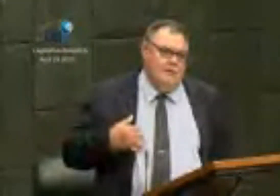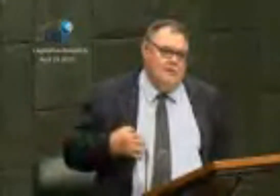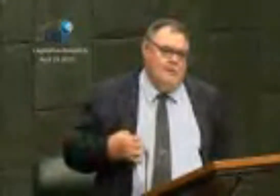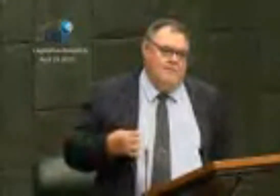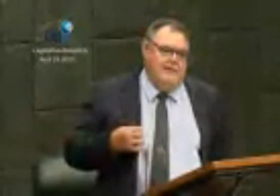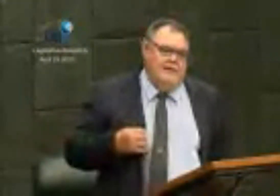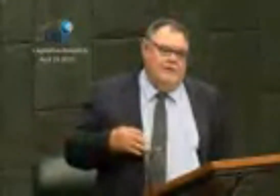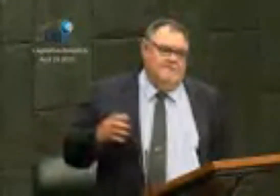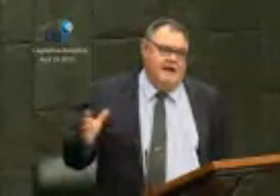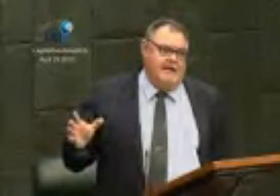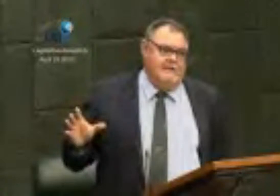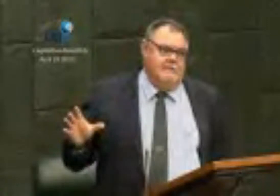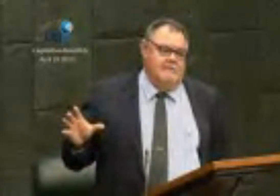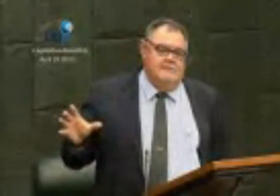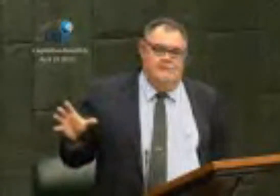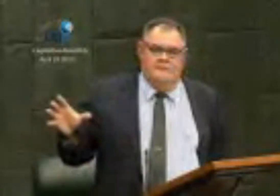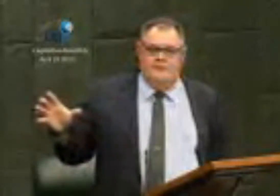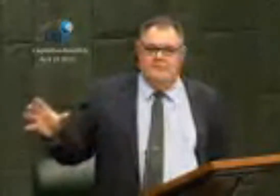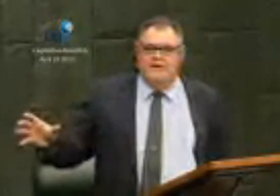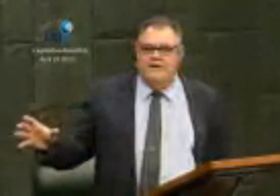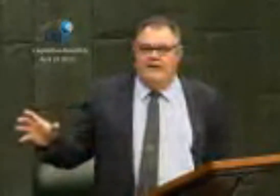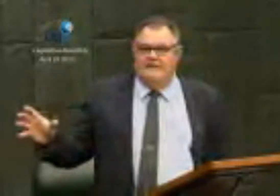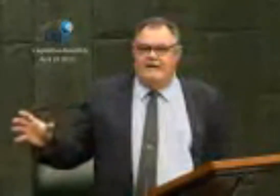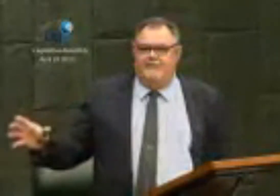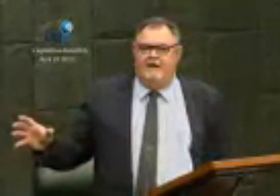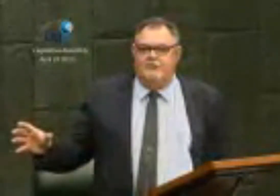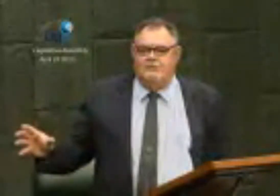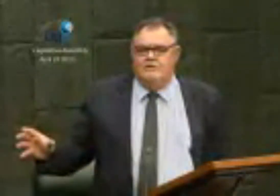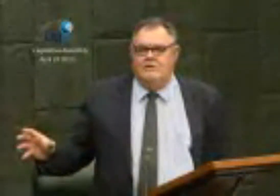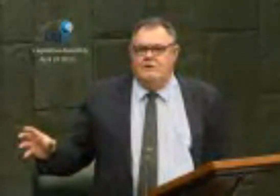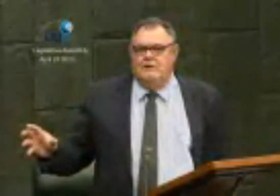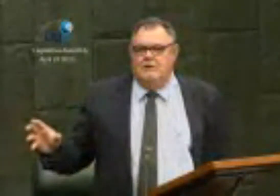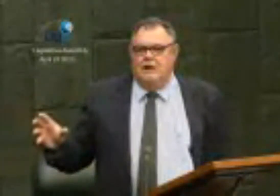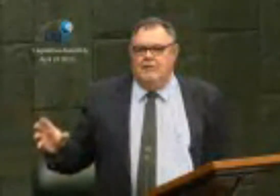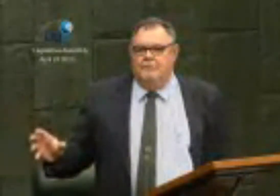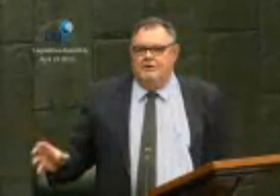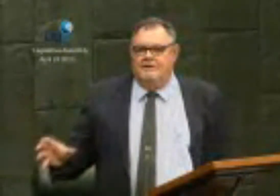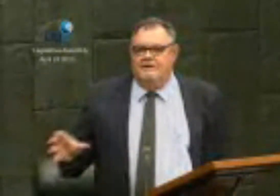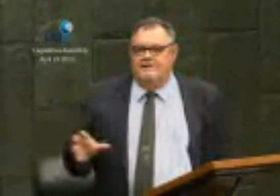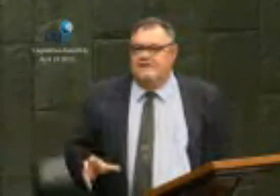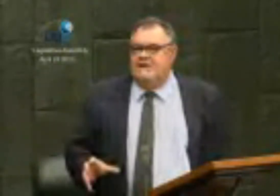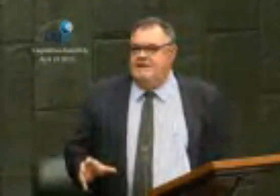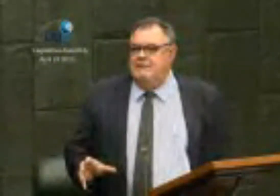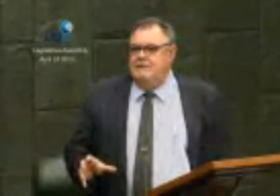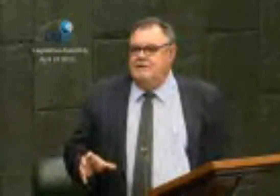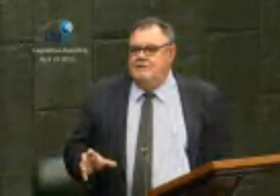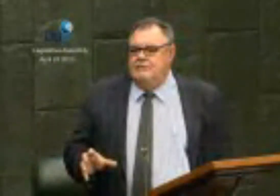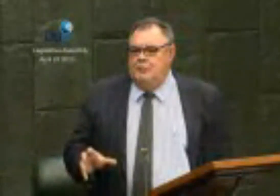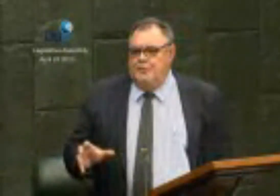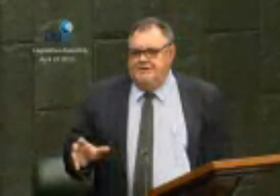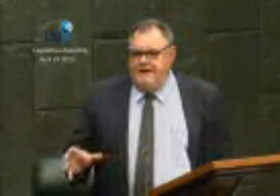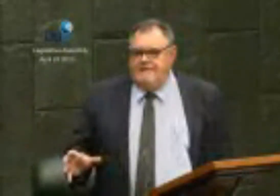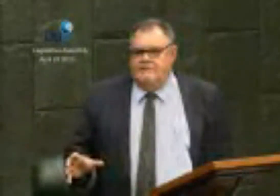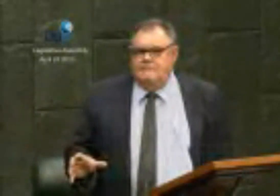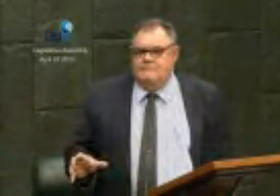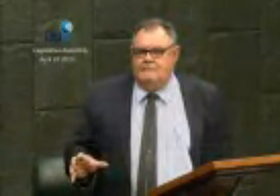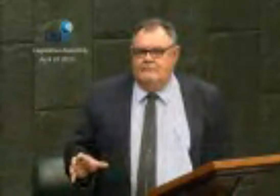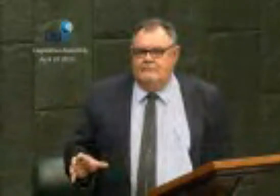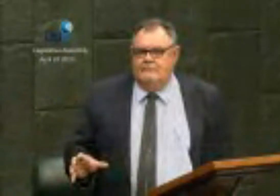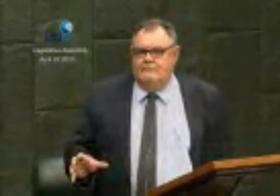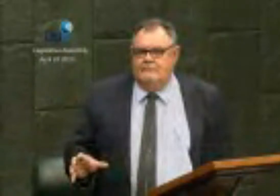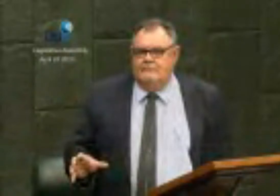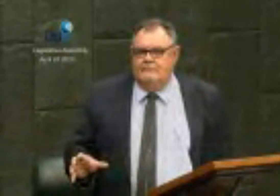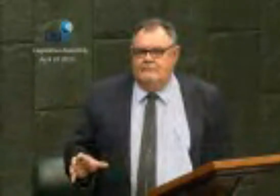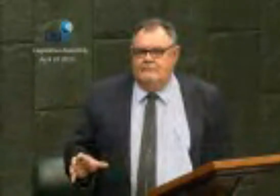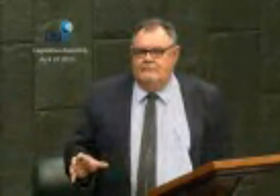money out at that value and put it in a CD to protect it, but they did not. So what